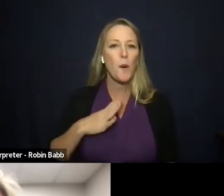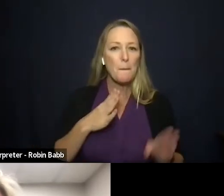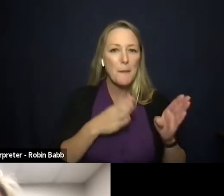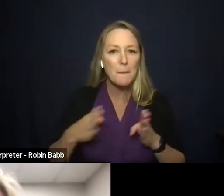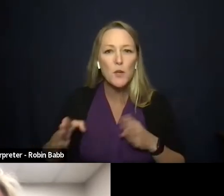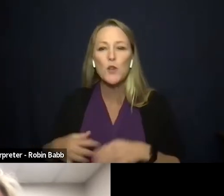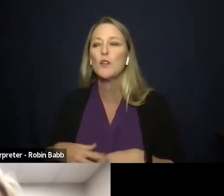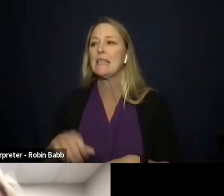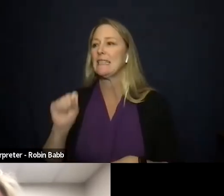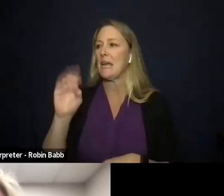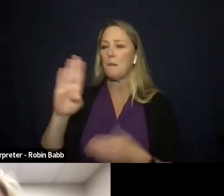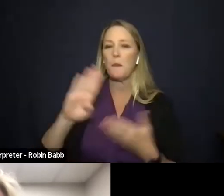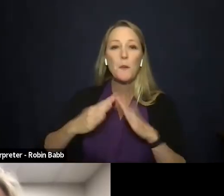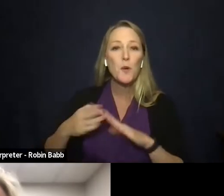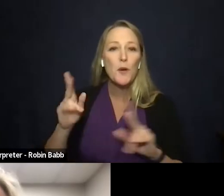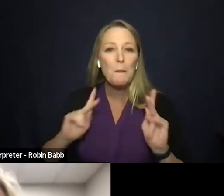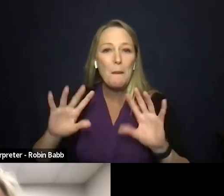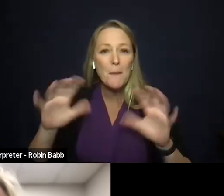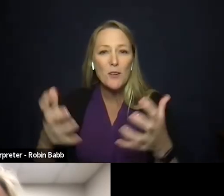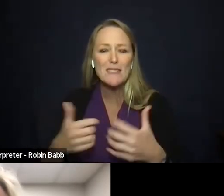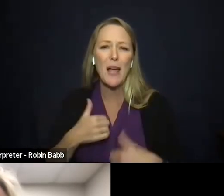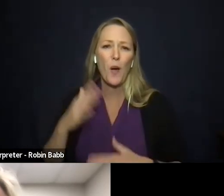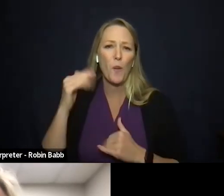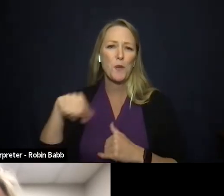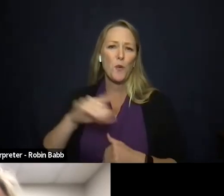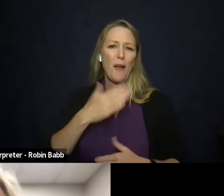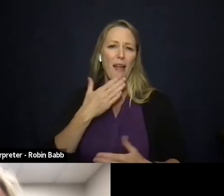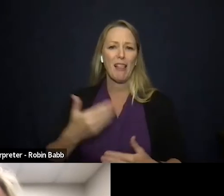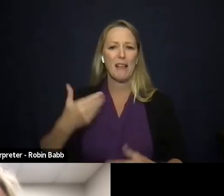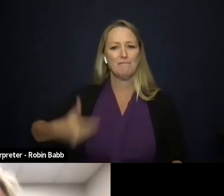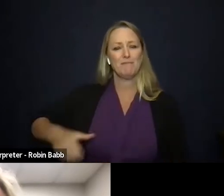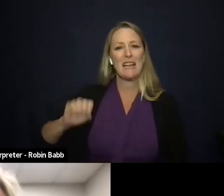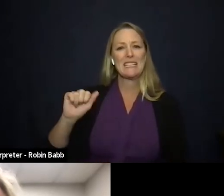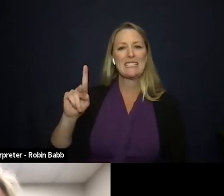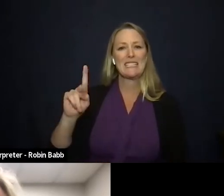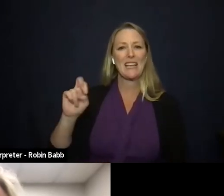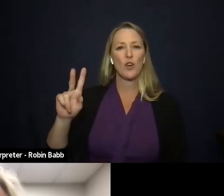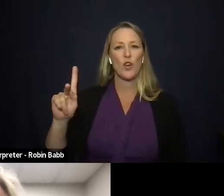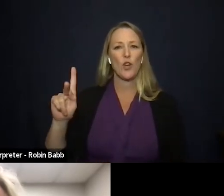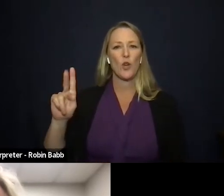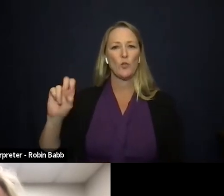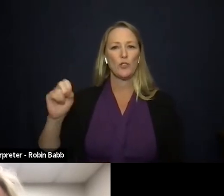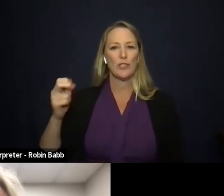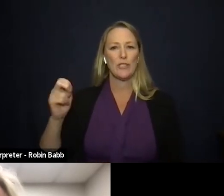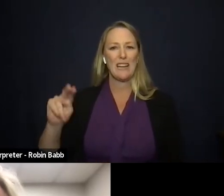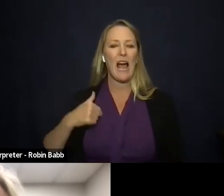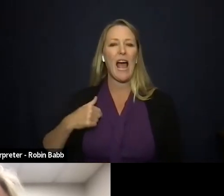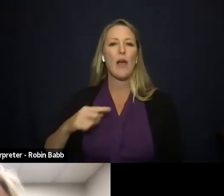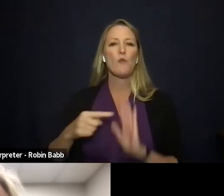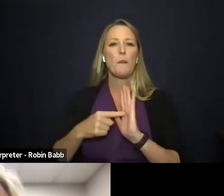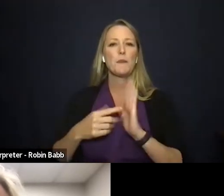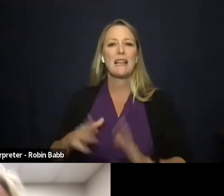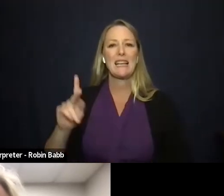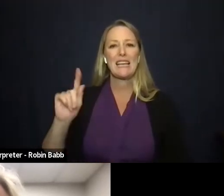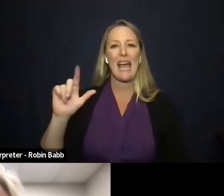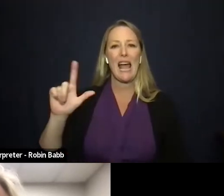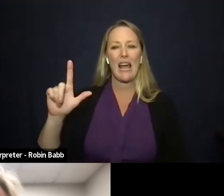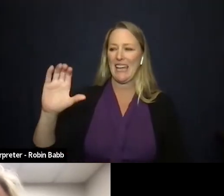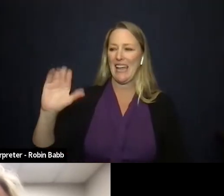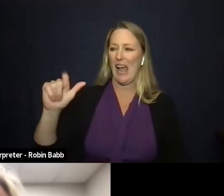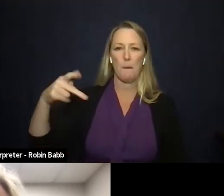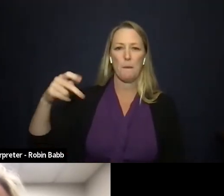i hope you all are well my name is sandra cushin i'm here representing calperg we're a member-based advocacy